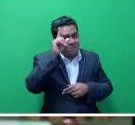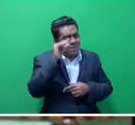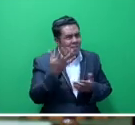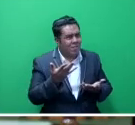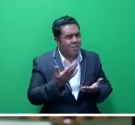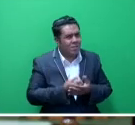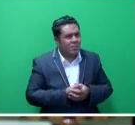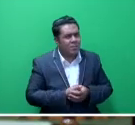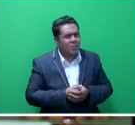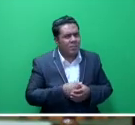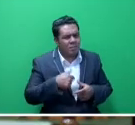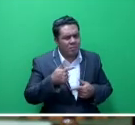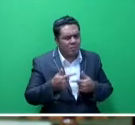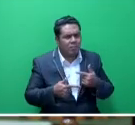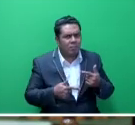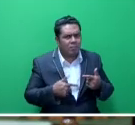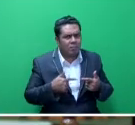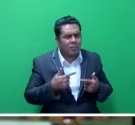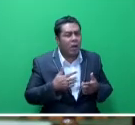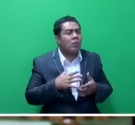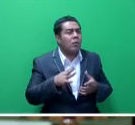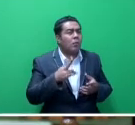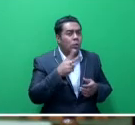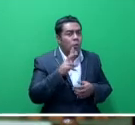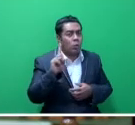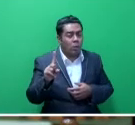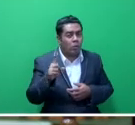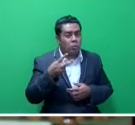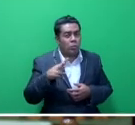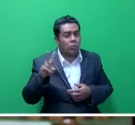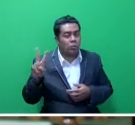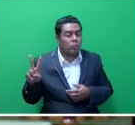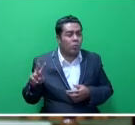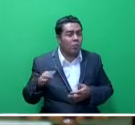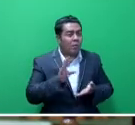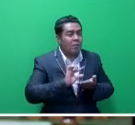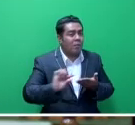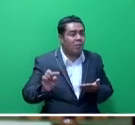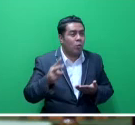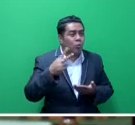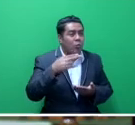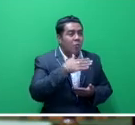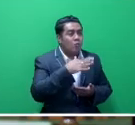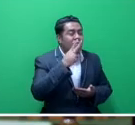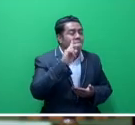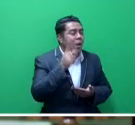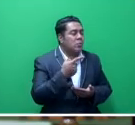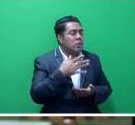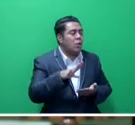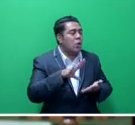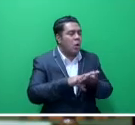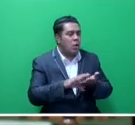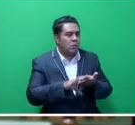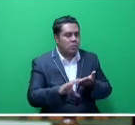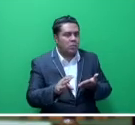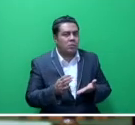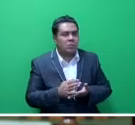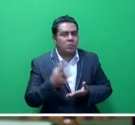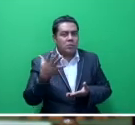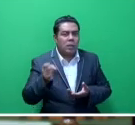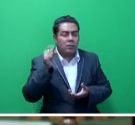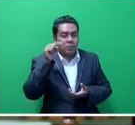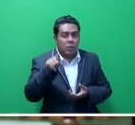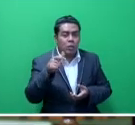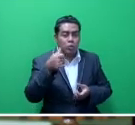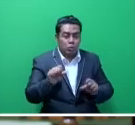in the 2021-22 financial year with an allocation of $200,000. It's a tragedy, Mr. Speaker, sir, to see used